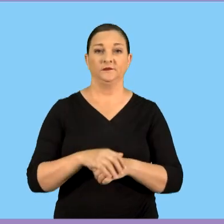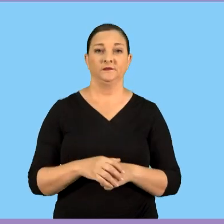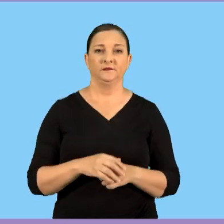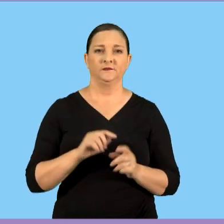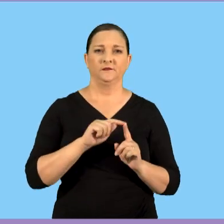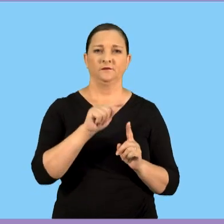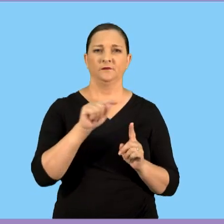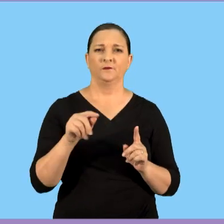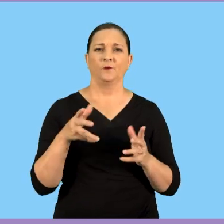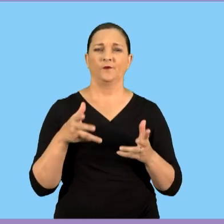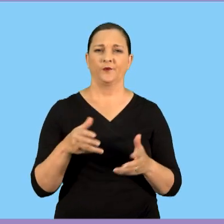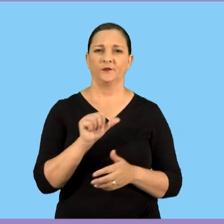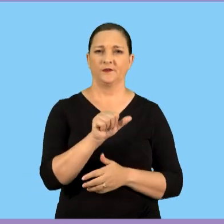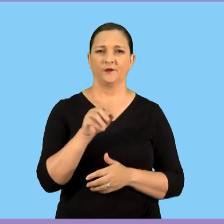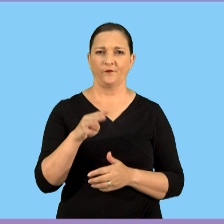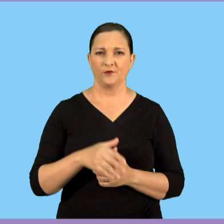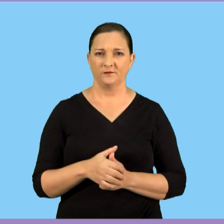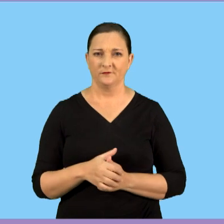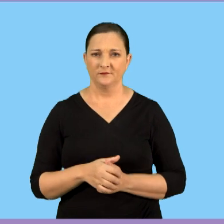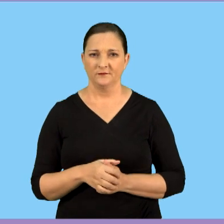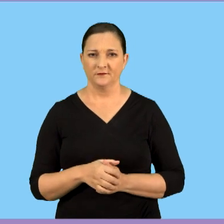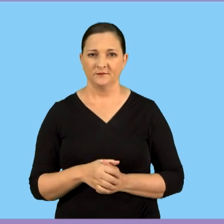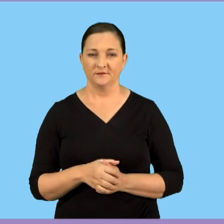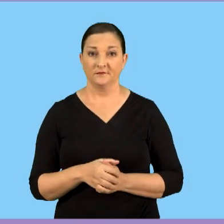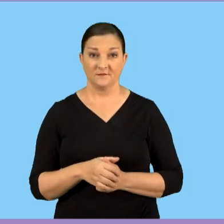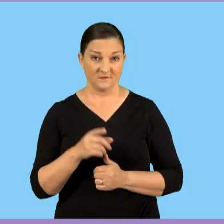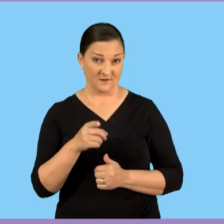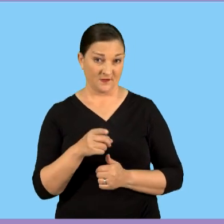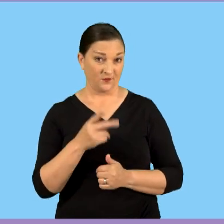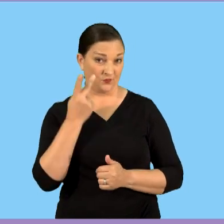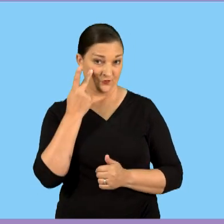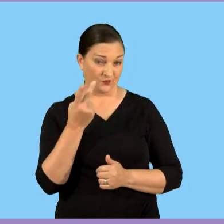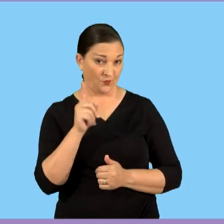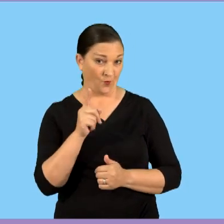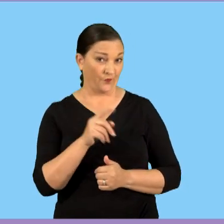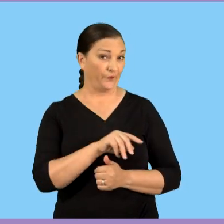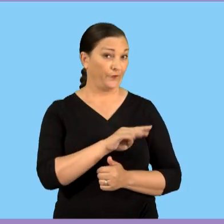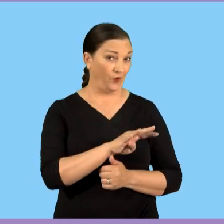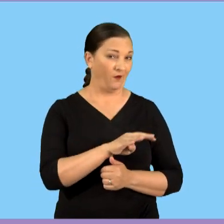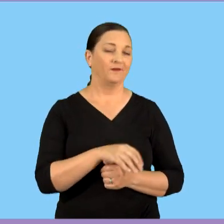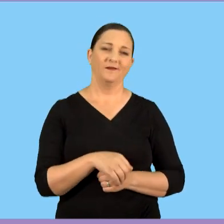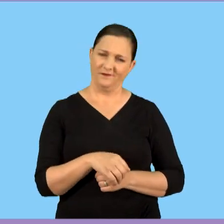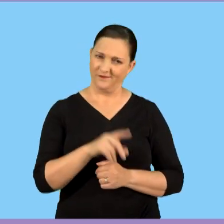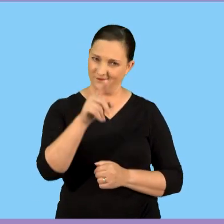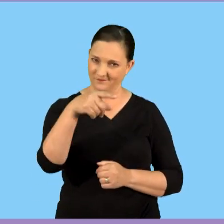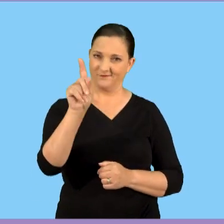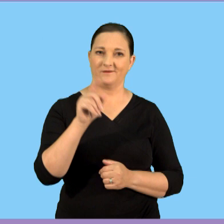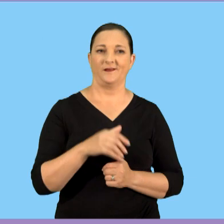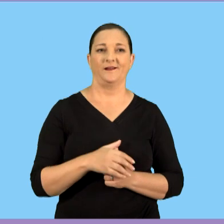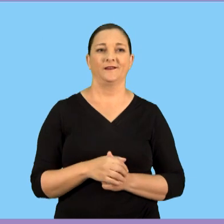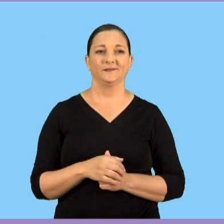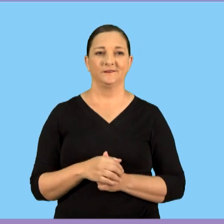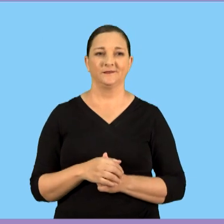that with the cube root of 64. If you have 4 as your answer, then you